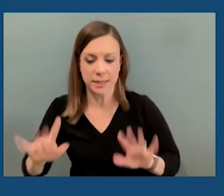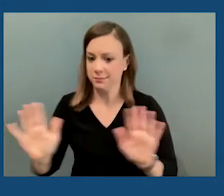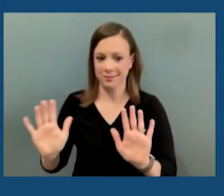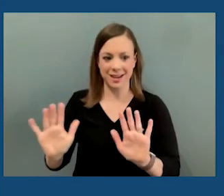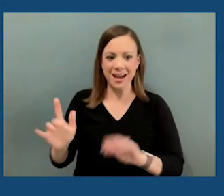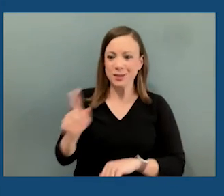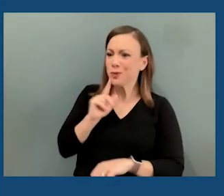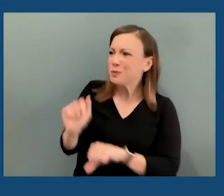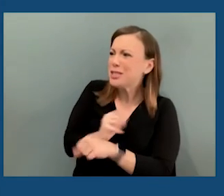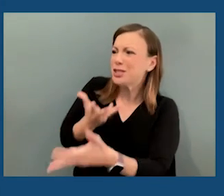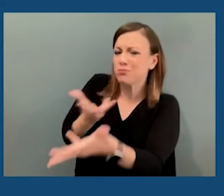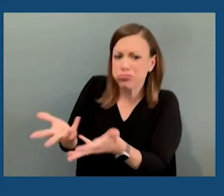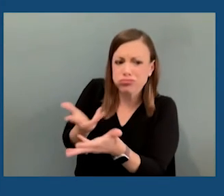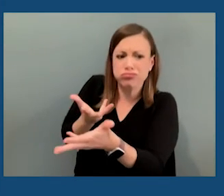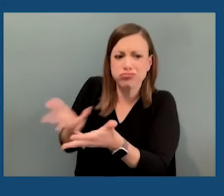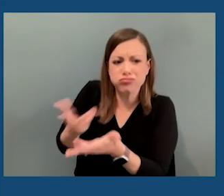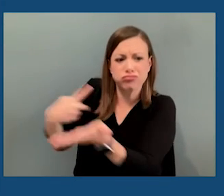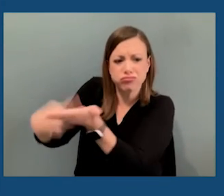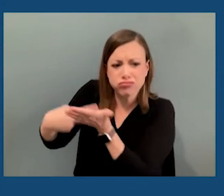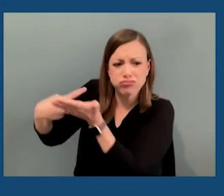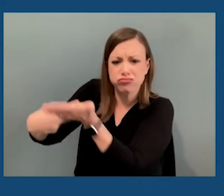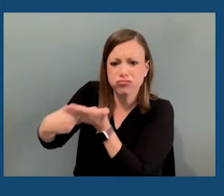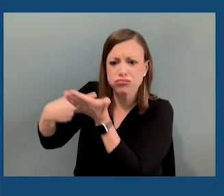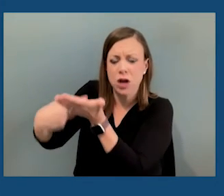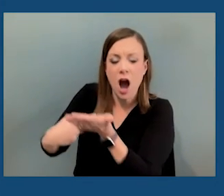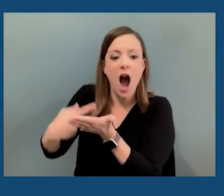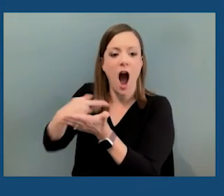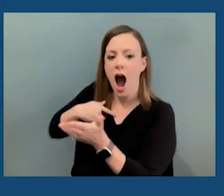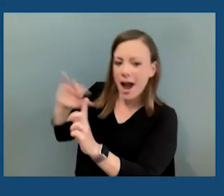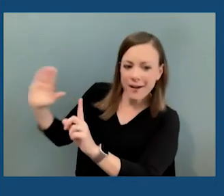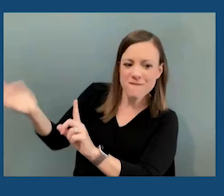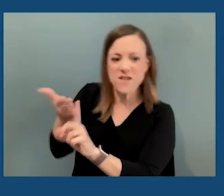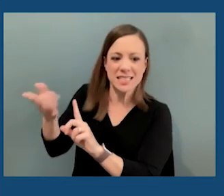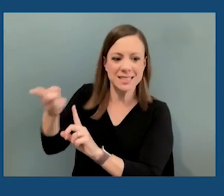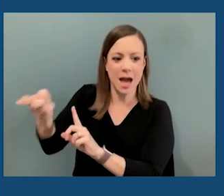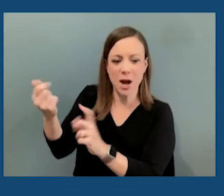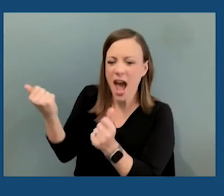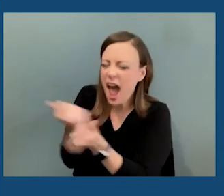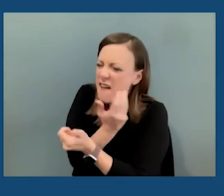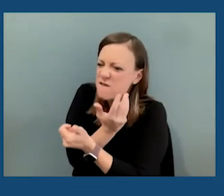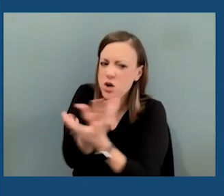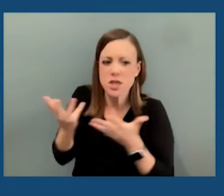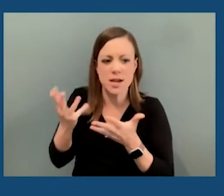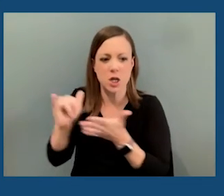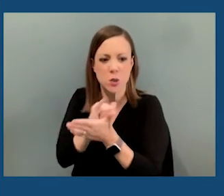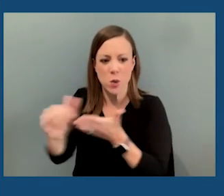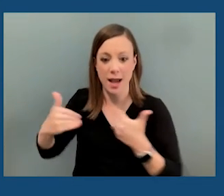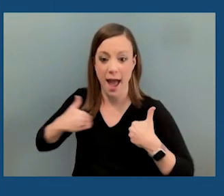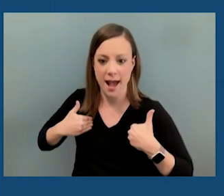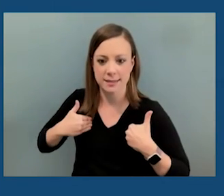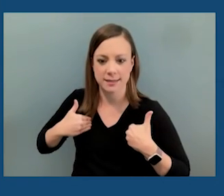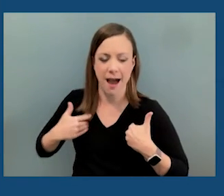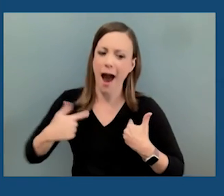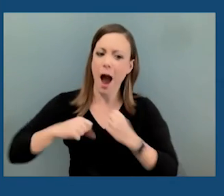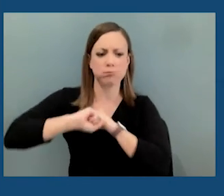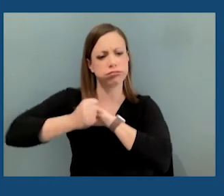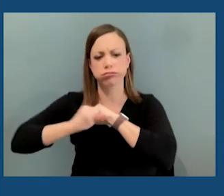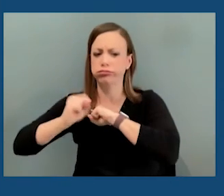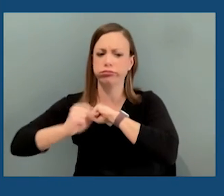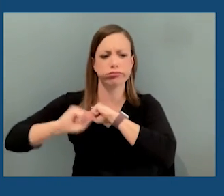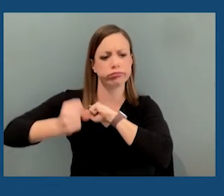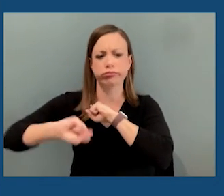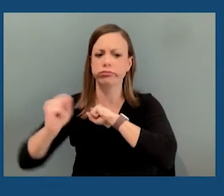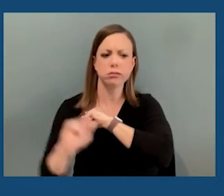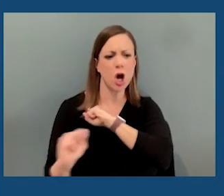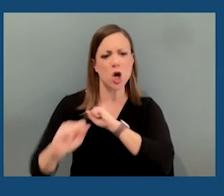3 hours. I sold them on everything that New York has to offer. It took me 3 hours. I could have gone on for another dozen.